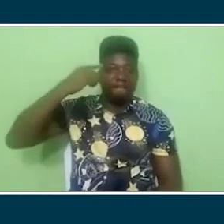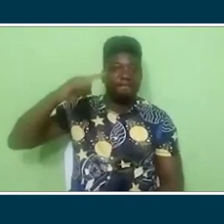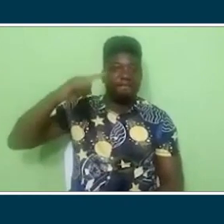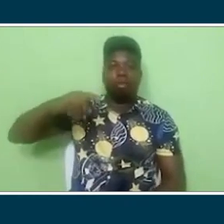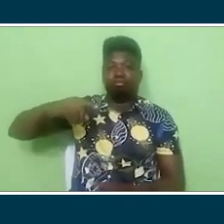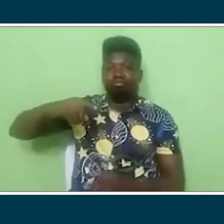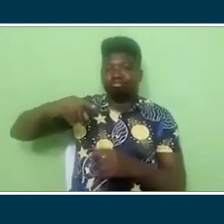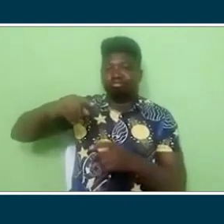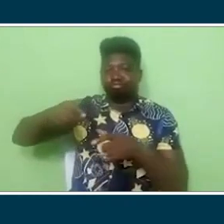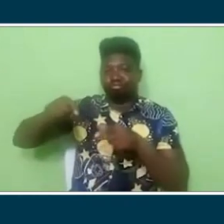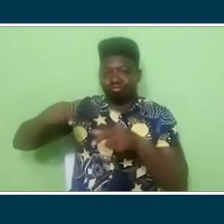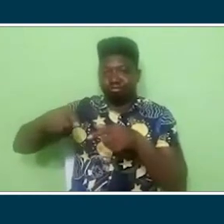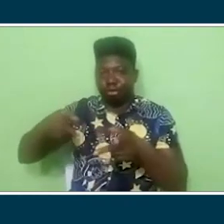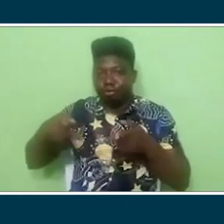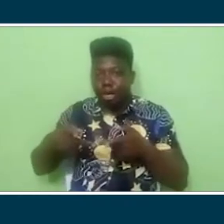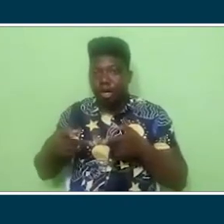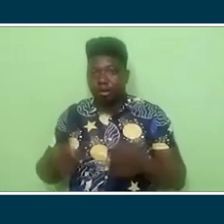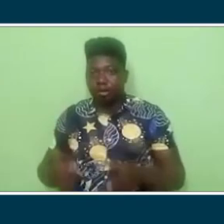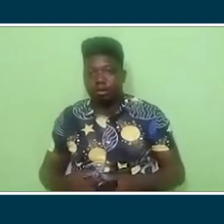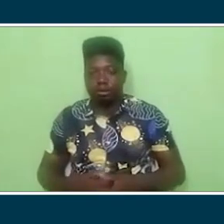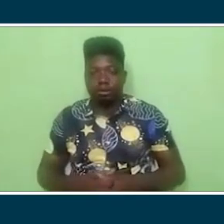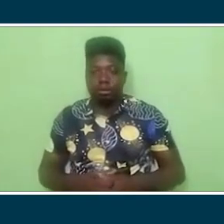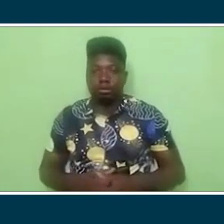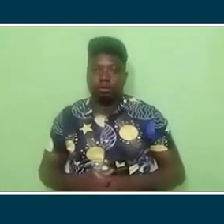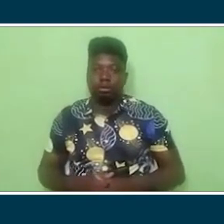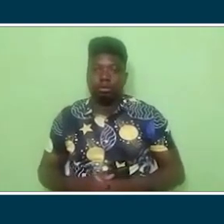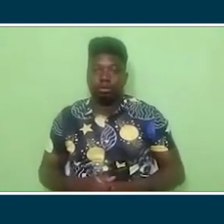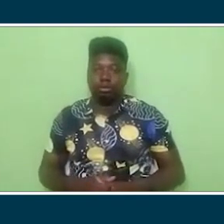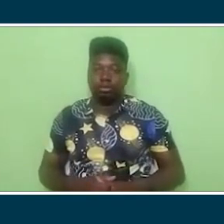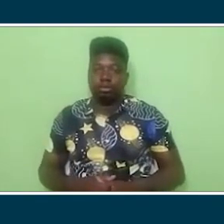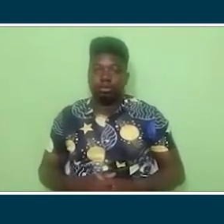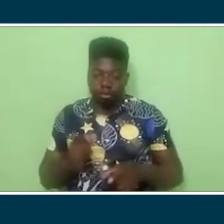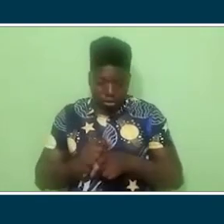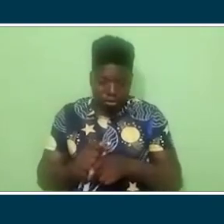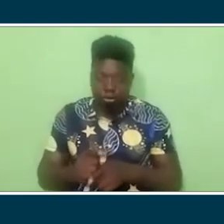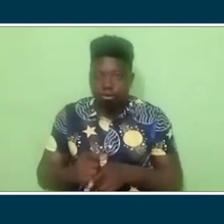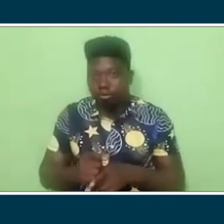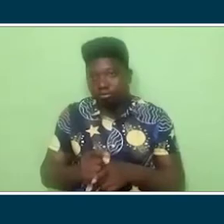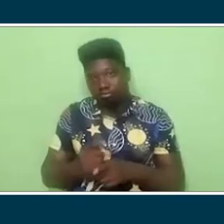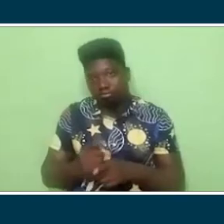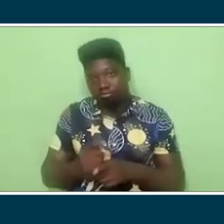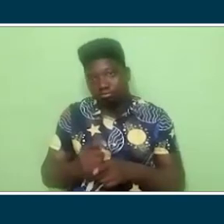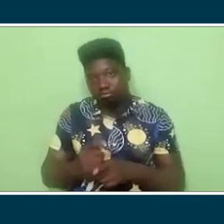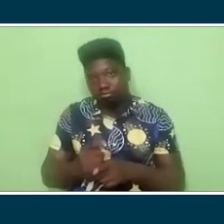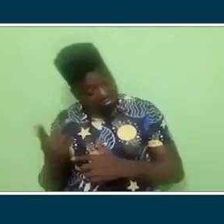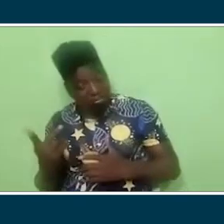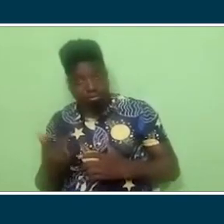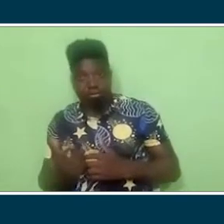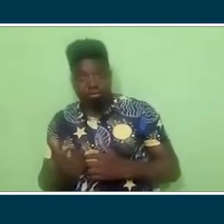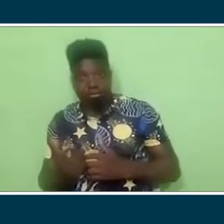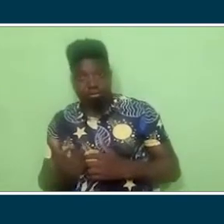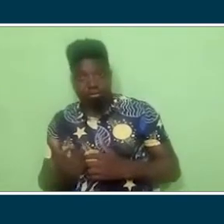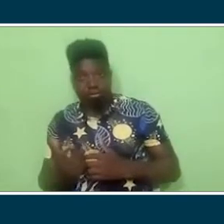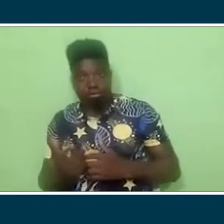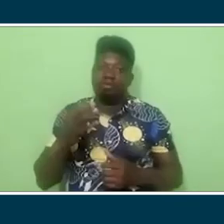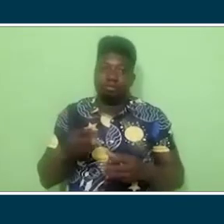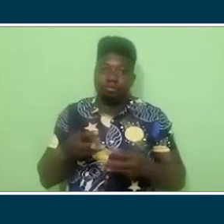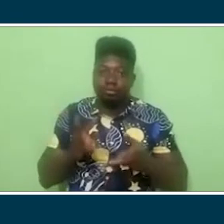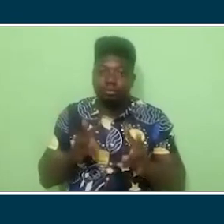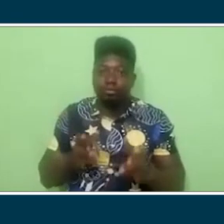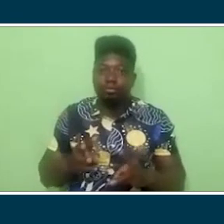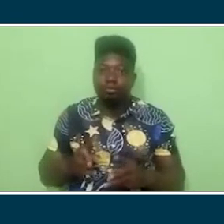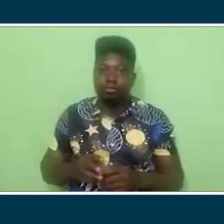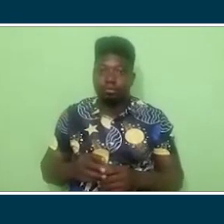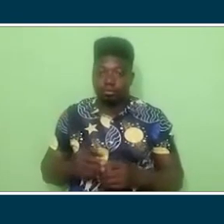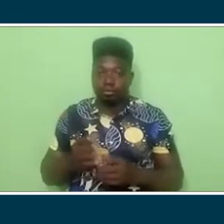to enter into that self-analysis. There's a tool that everybody could walk away with. Write this down.